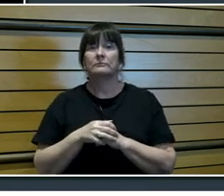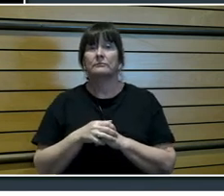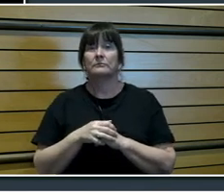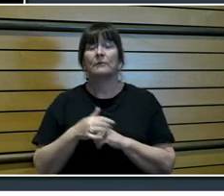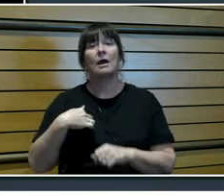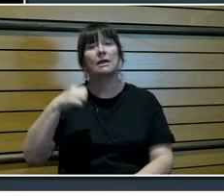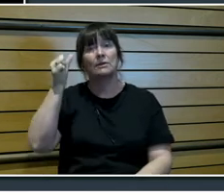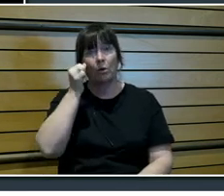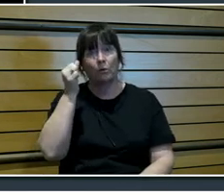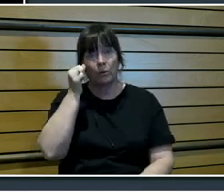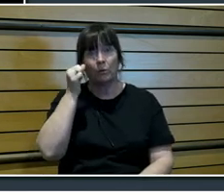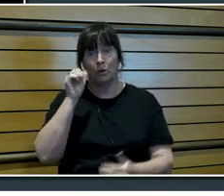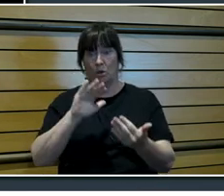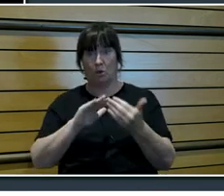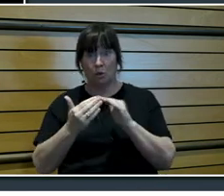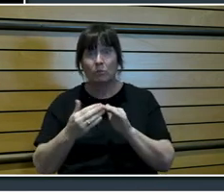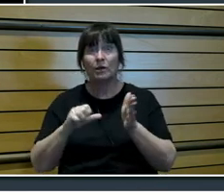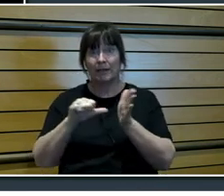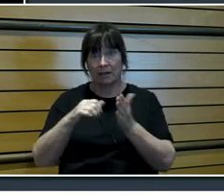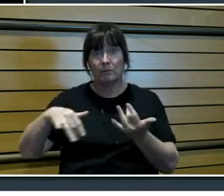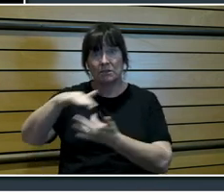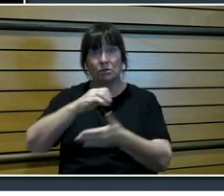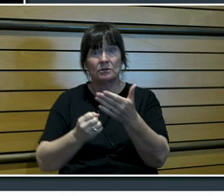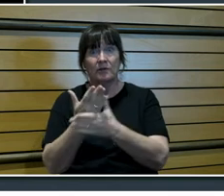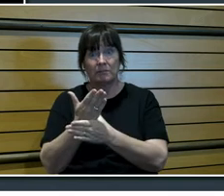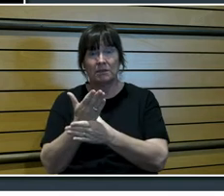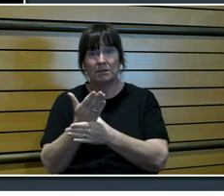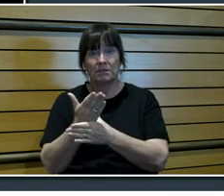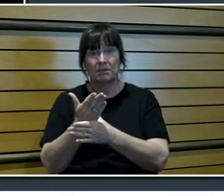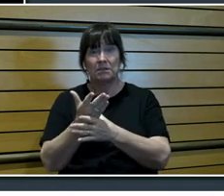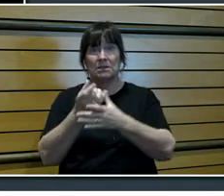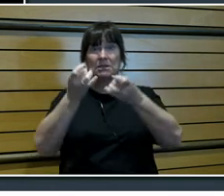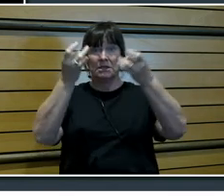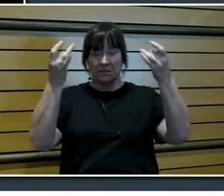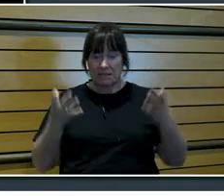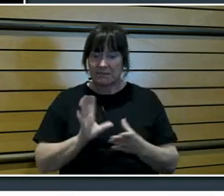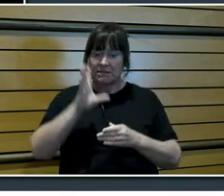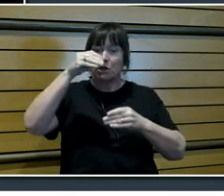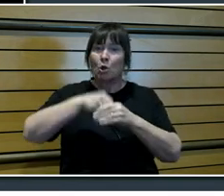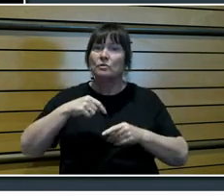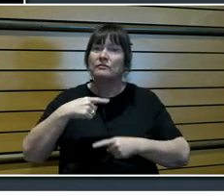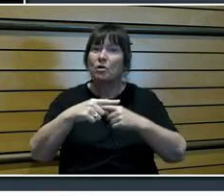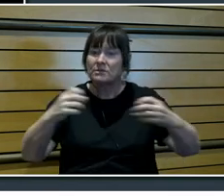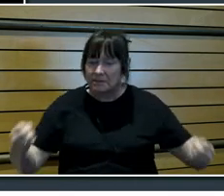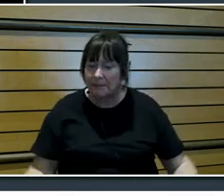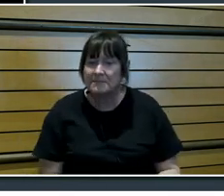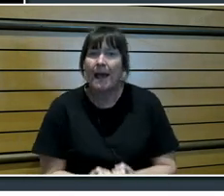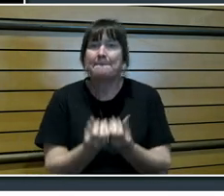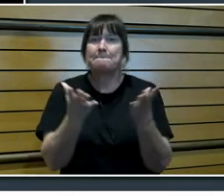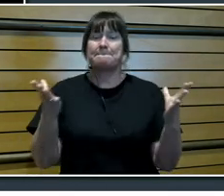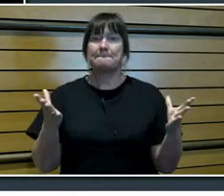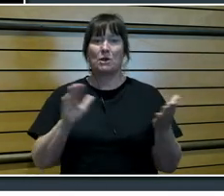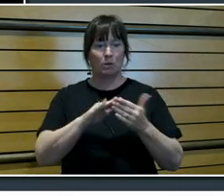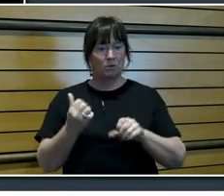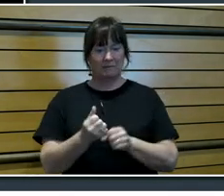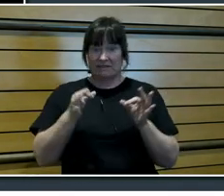I know that community economic and social development is a bottom-up, inclusive process. The community